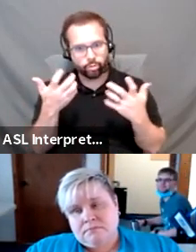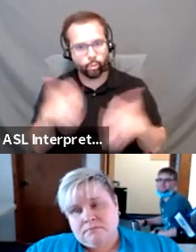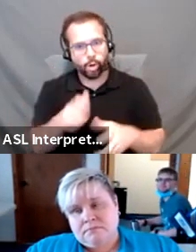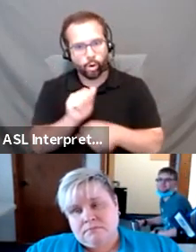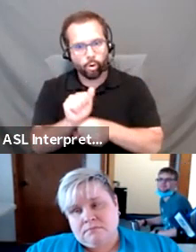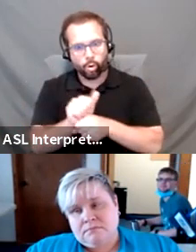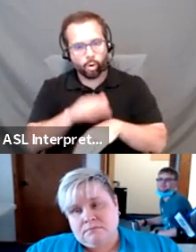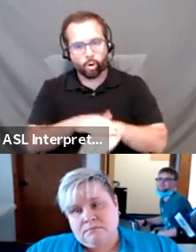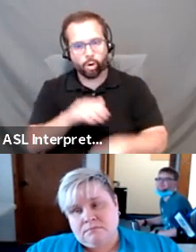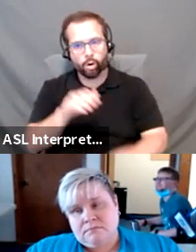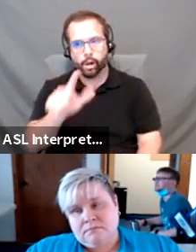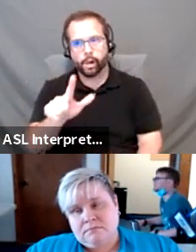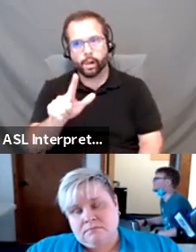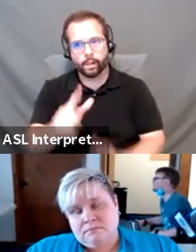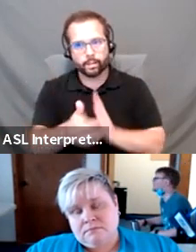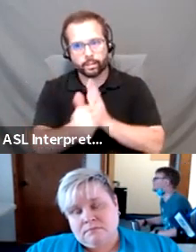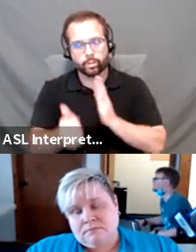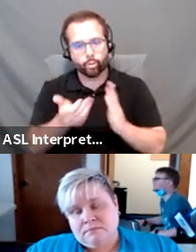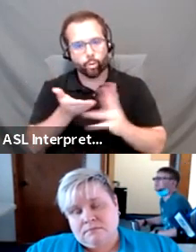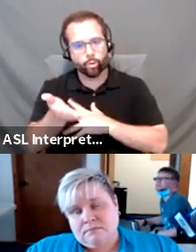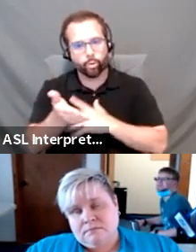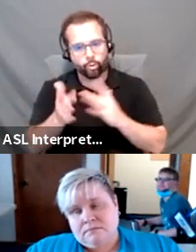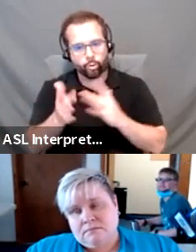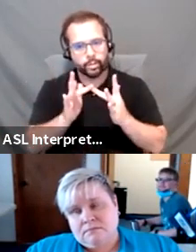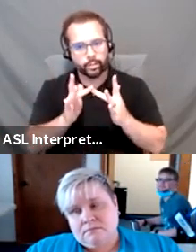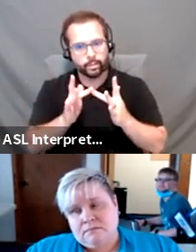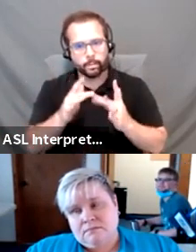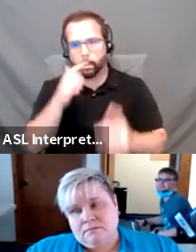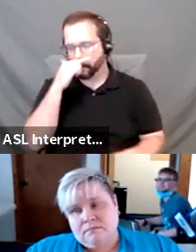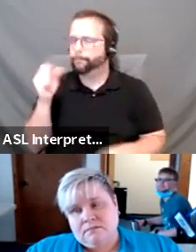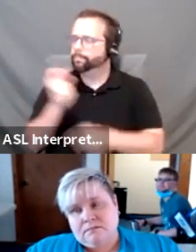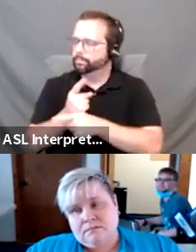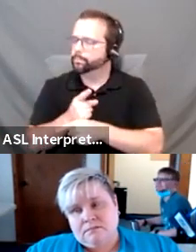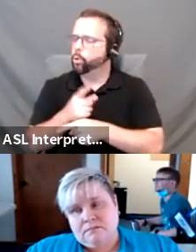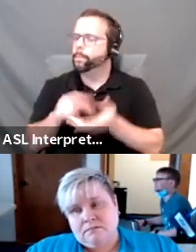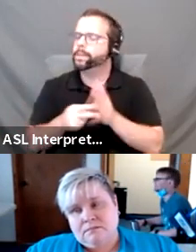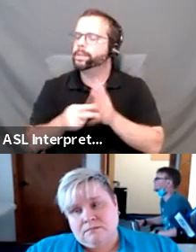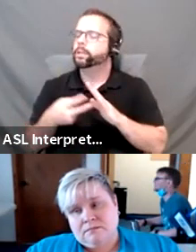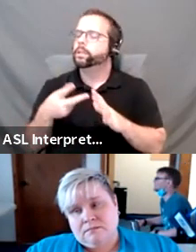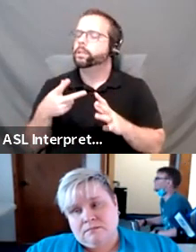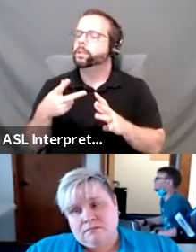No, I think that because it's kind of foreign, some people just